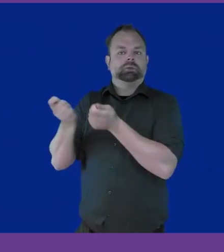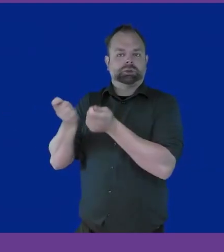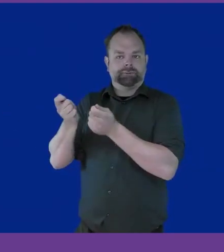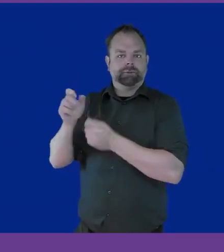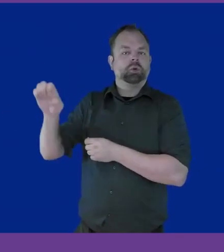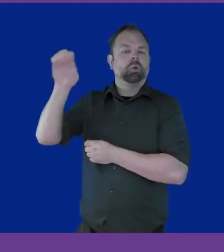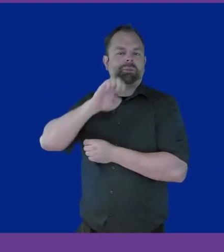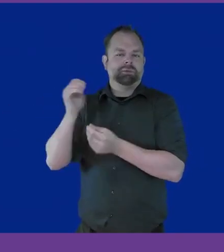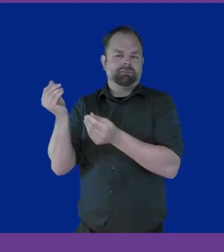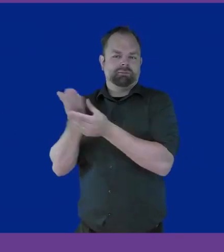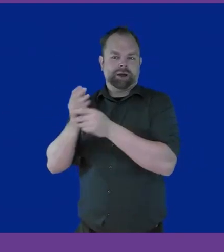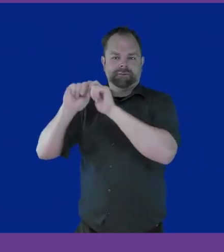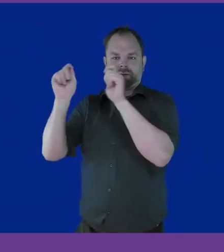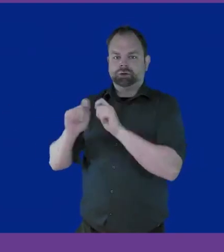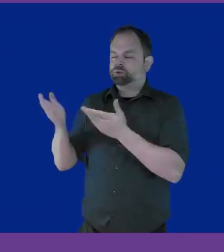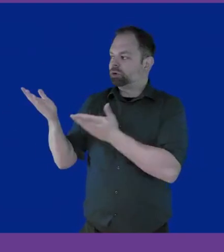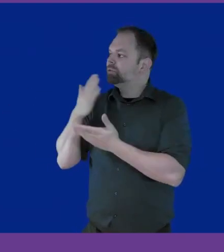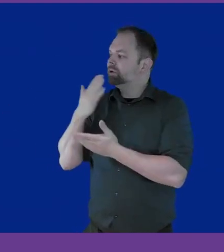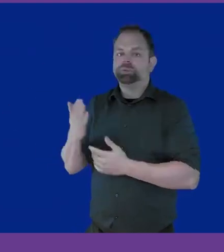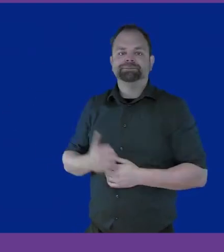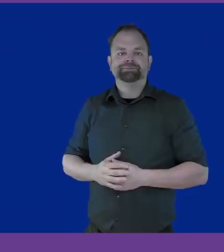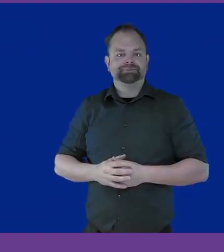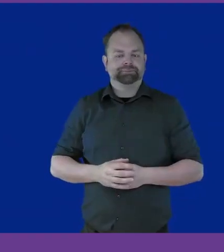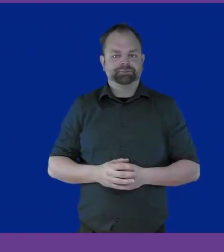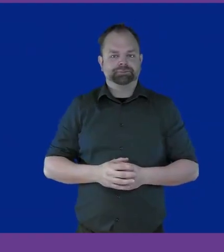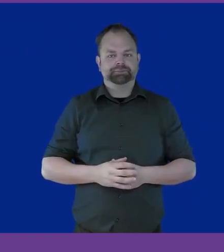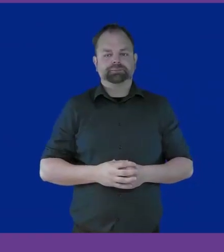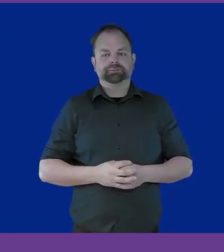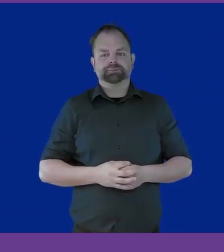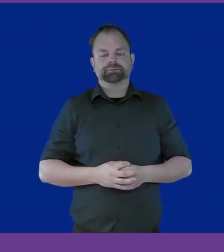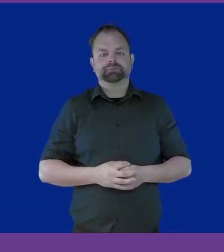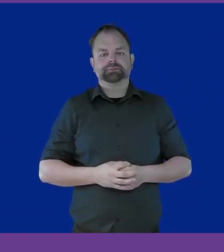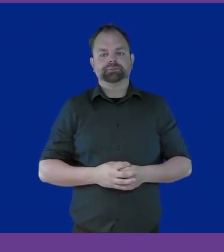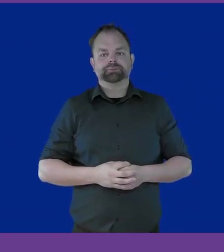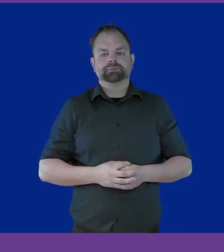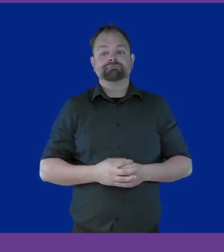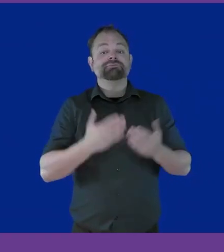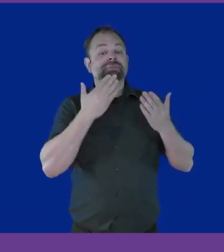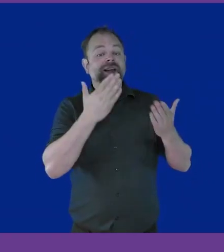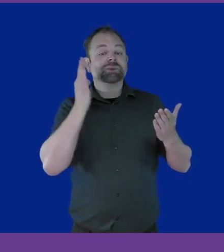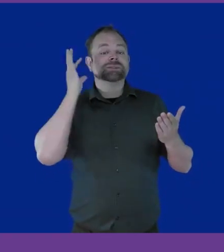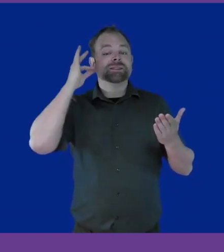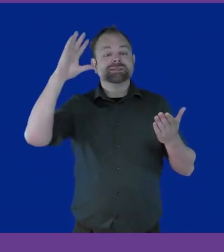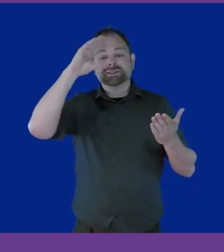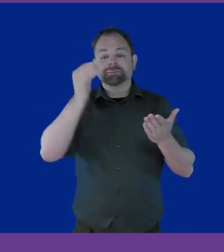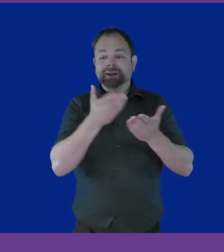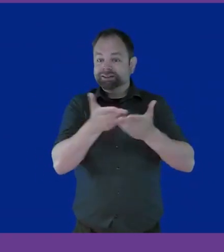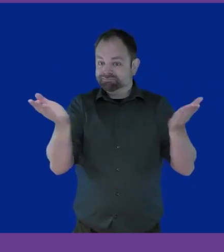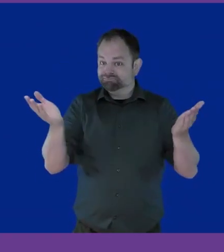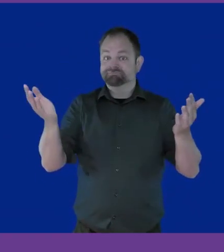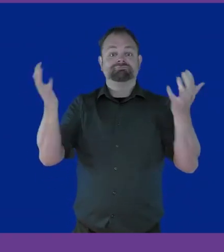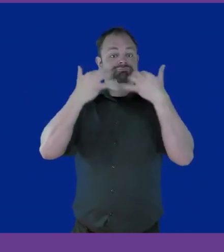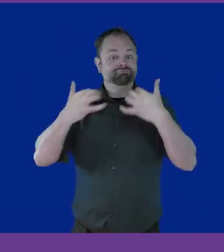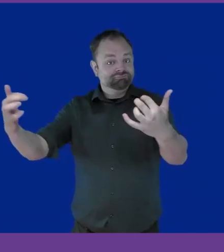ladies and gentlemen here in the room, but also online, a very warm welcome. And indeed, thank you very much for asking not only how